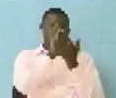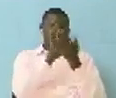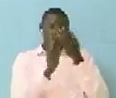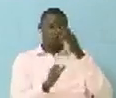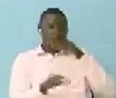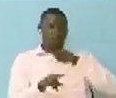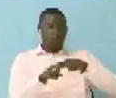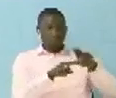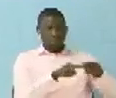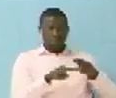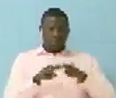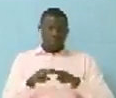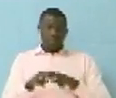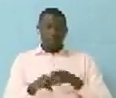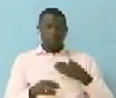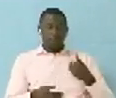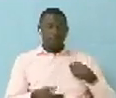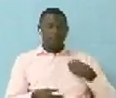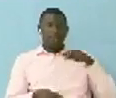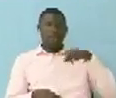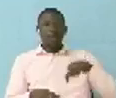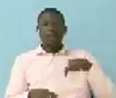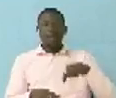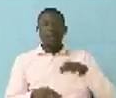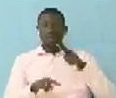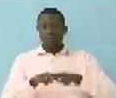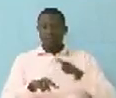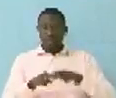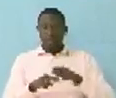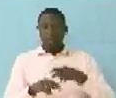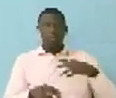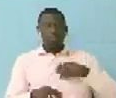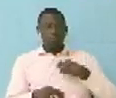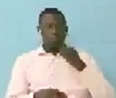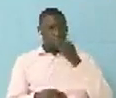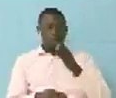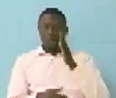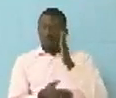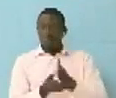As I am sitting here to say the truth and nothing but the truth.